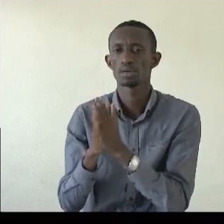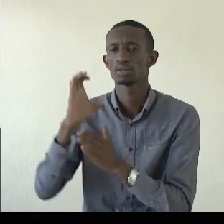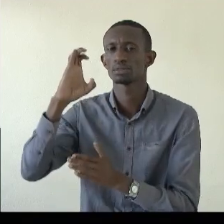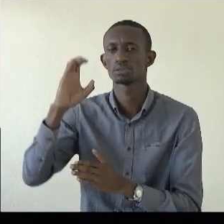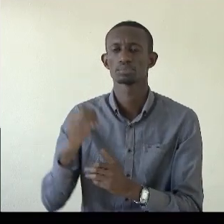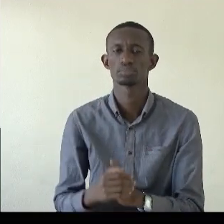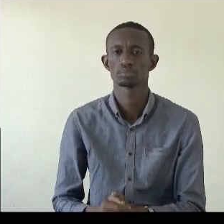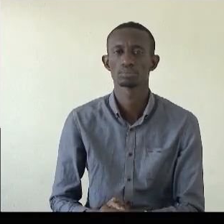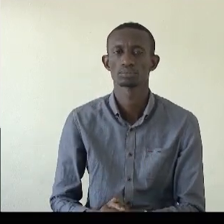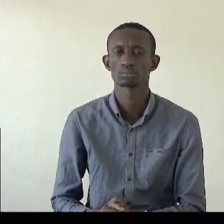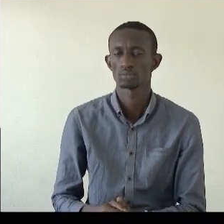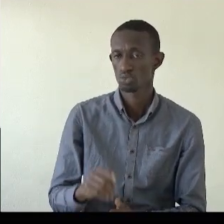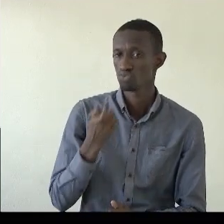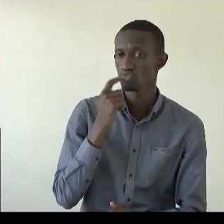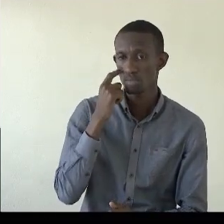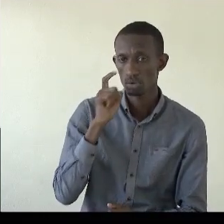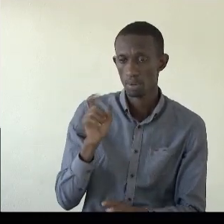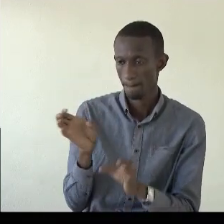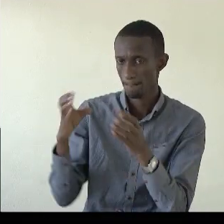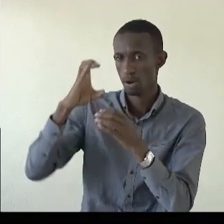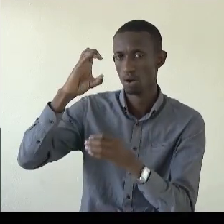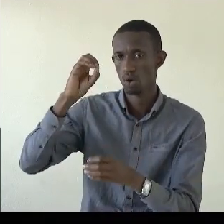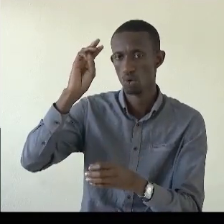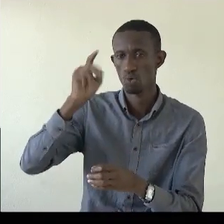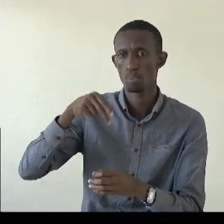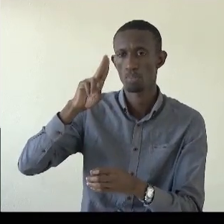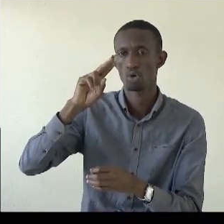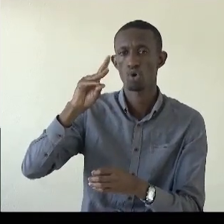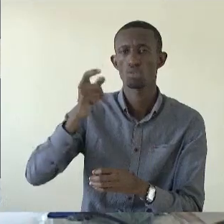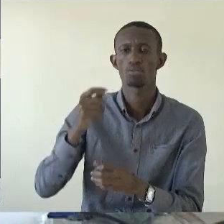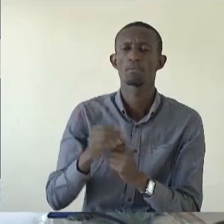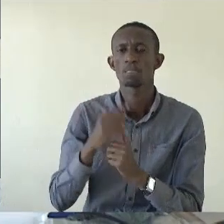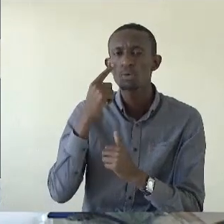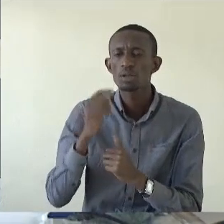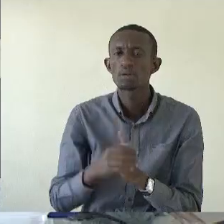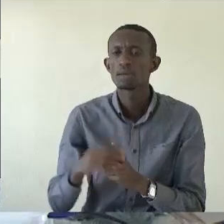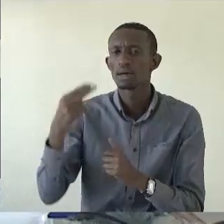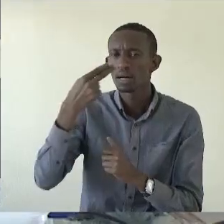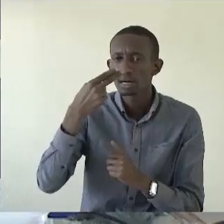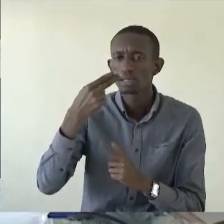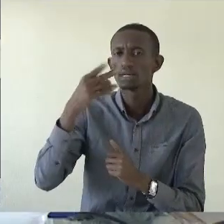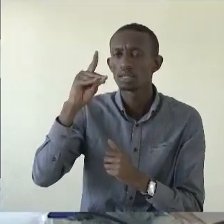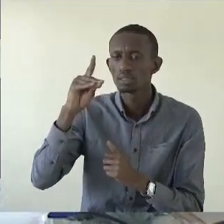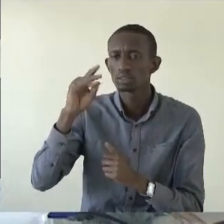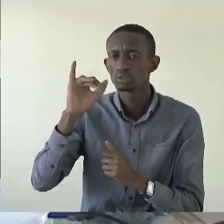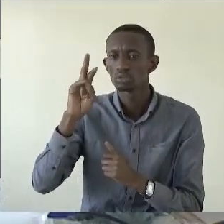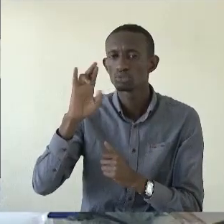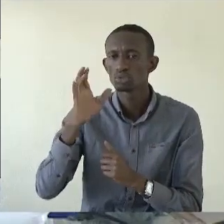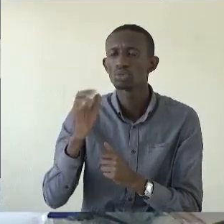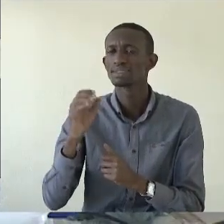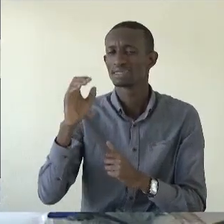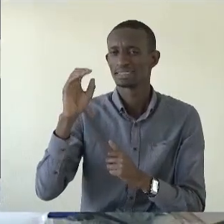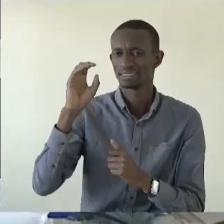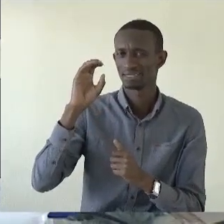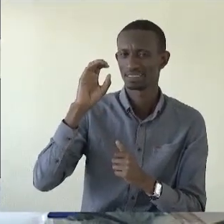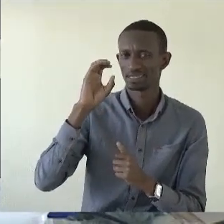the compound that is this hydrocarbon, C9H12. That is number 5. So